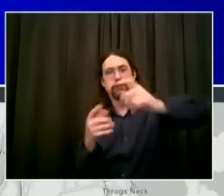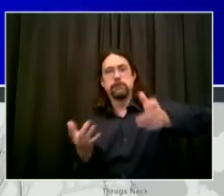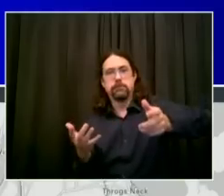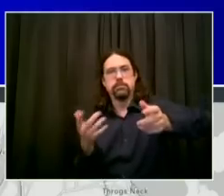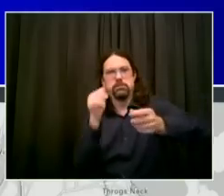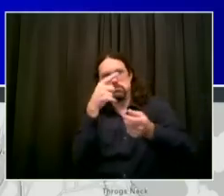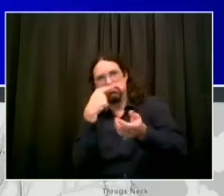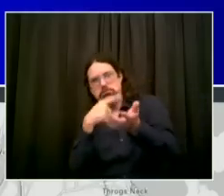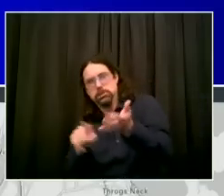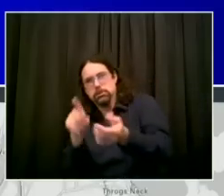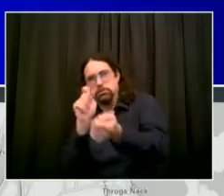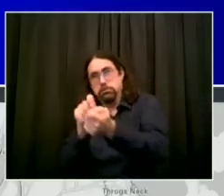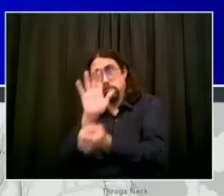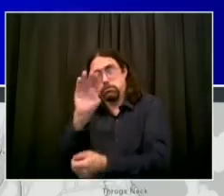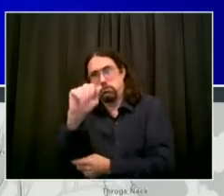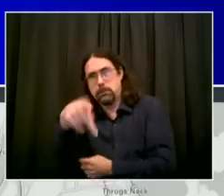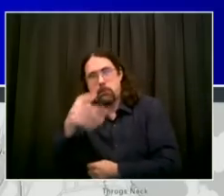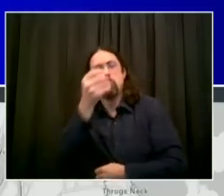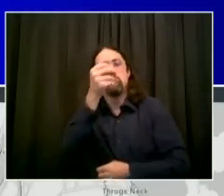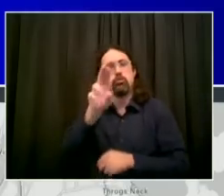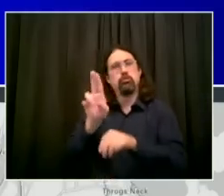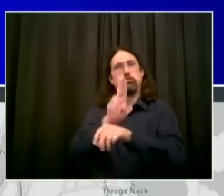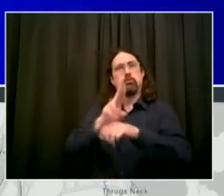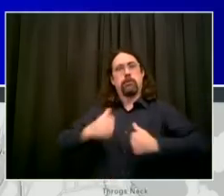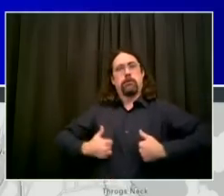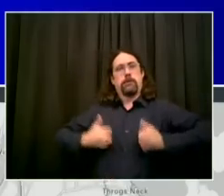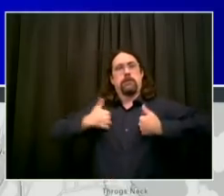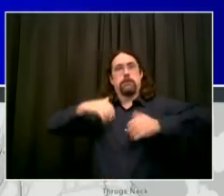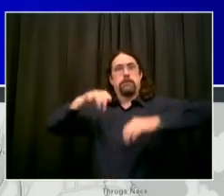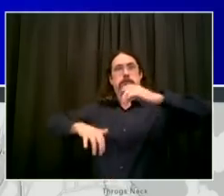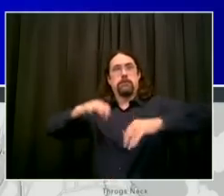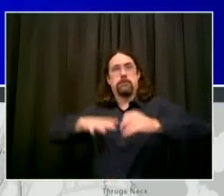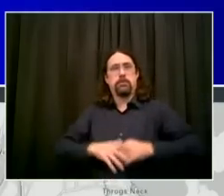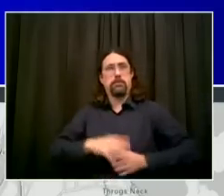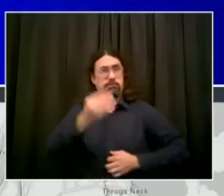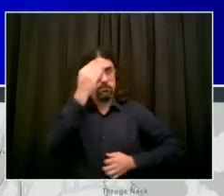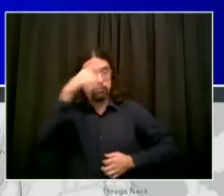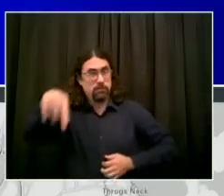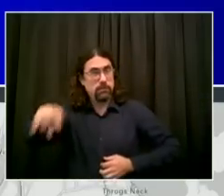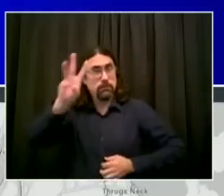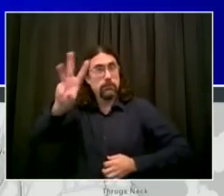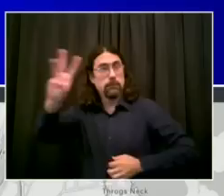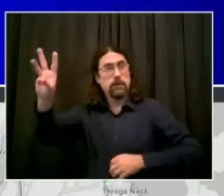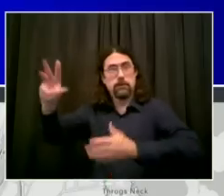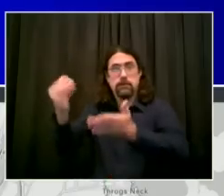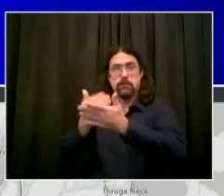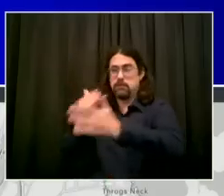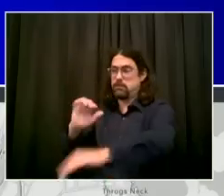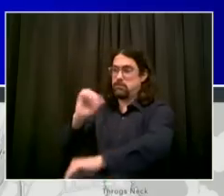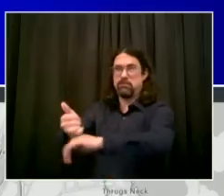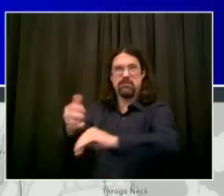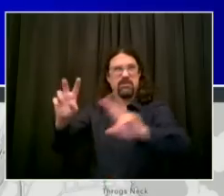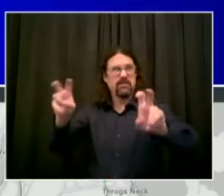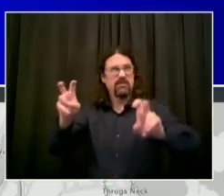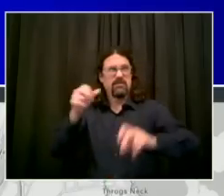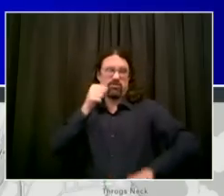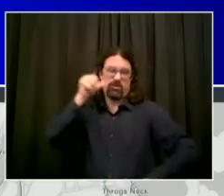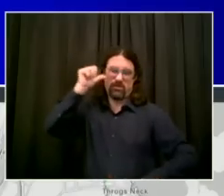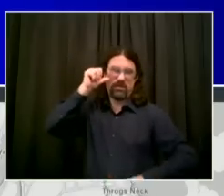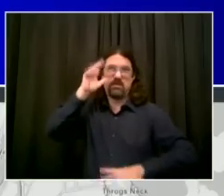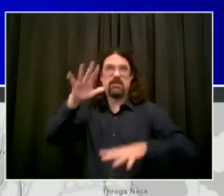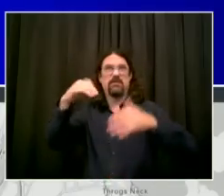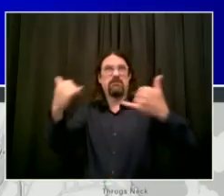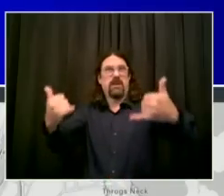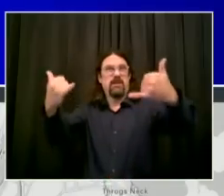from the state, so we had to quickly act to make it clear and available to all New Yorkers. I want to thank everyone at our